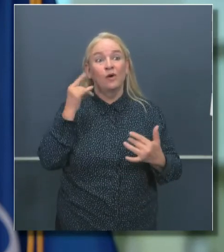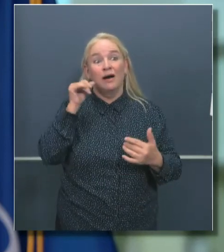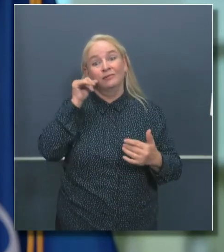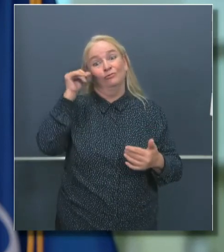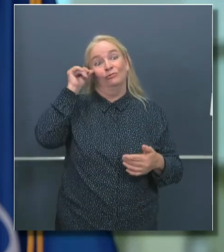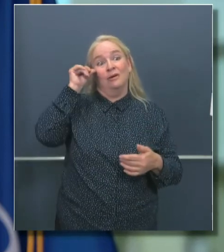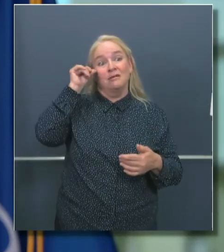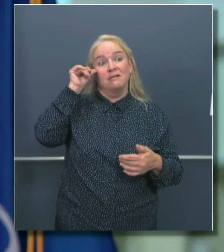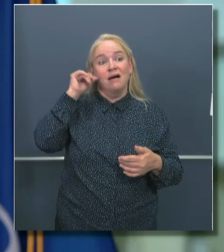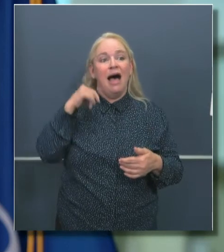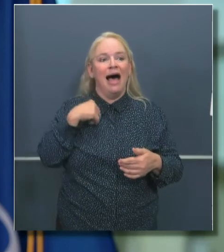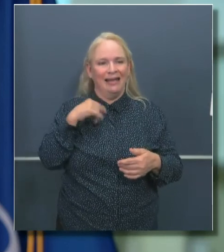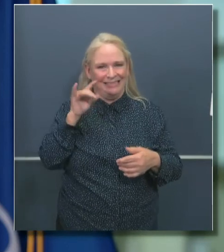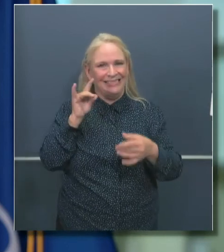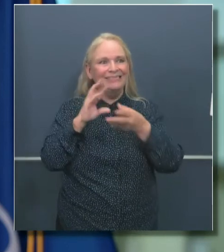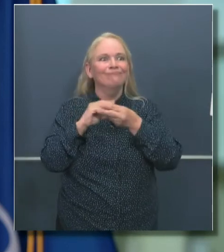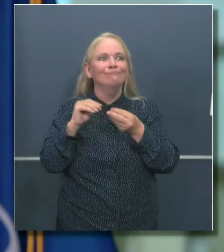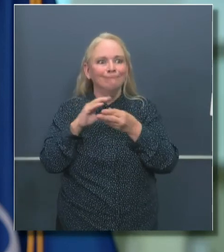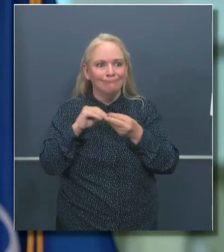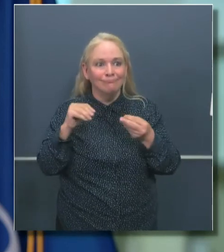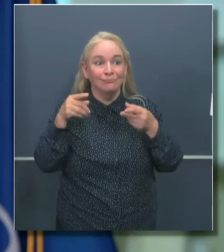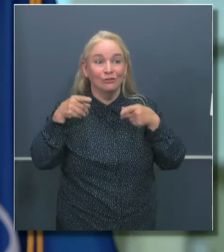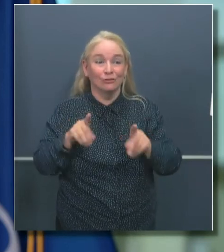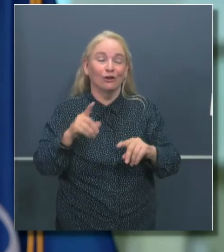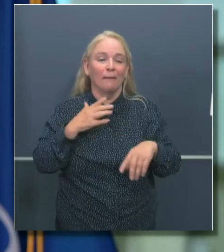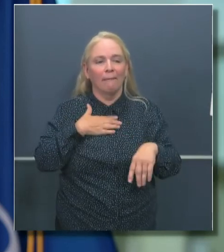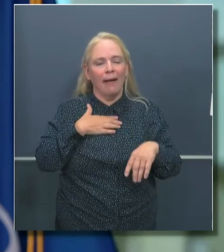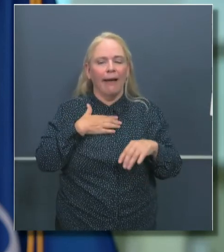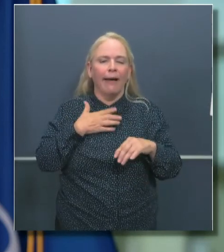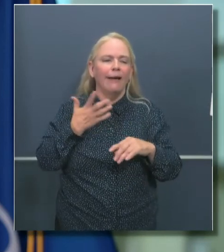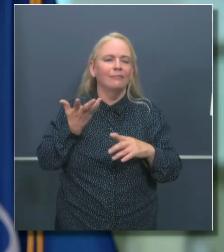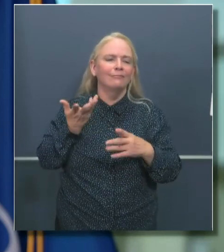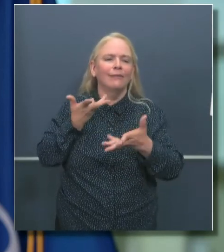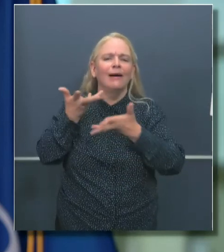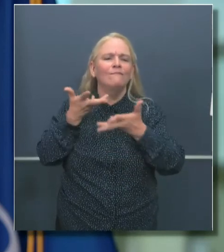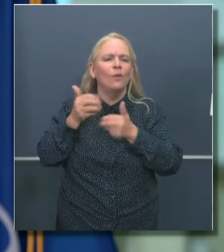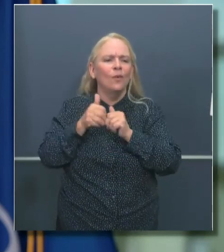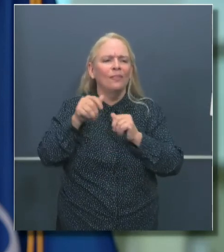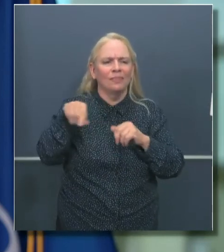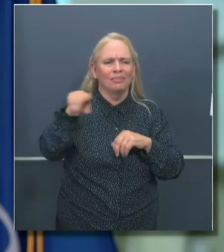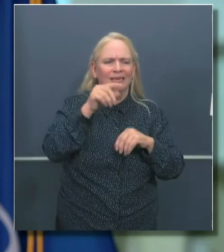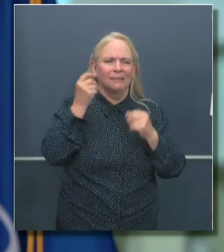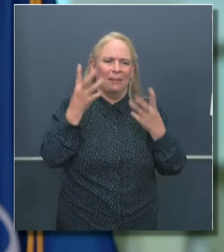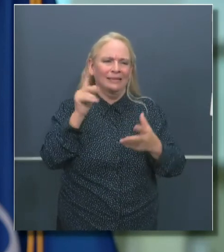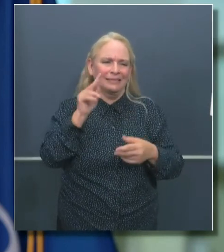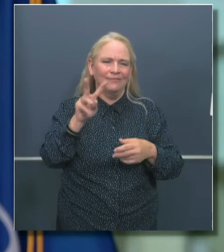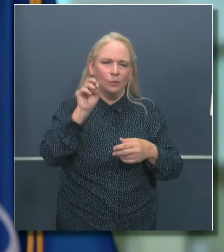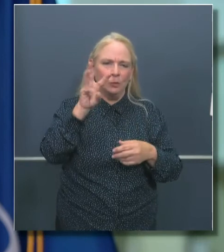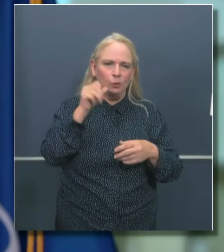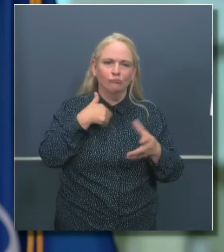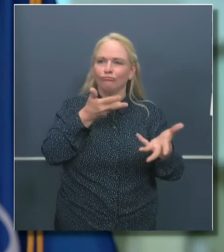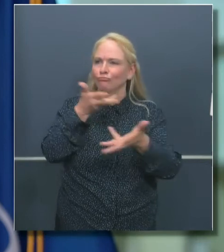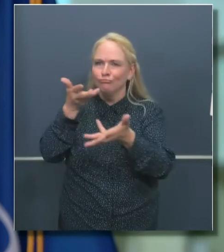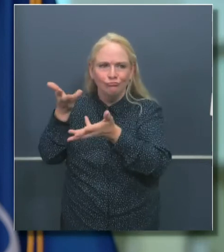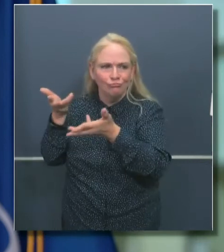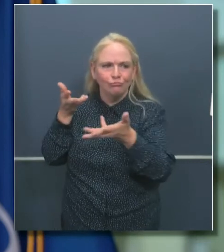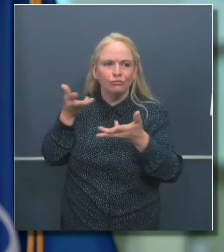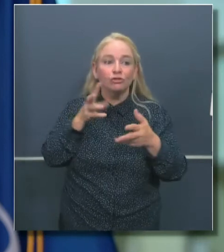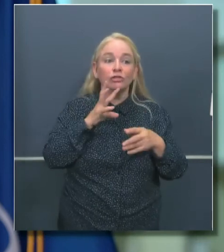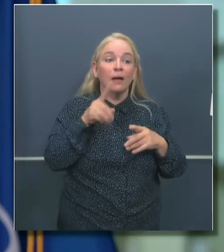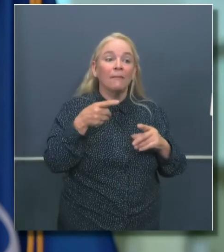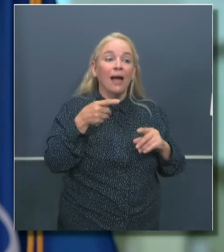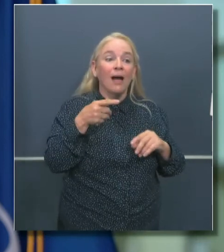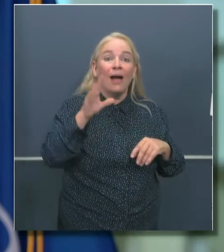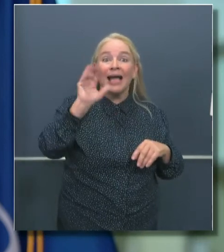and in those interviews that we had with many of you that as it relates to casinos in the state, we are having